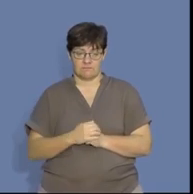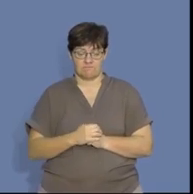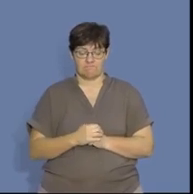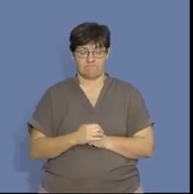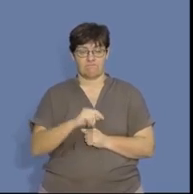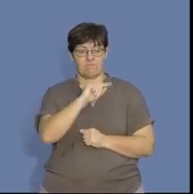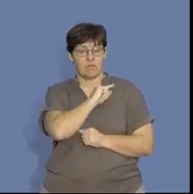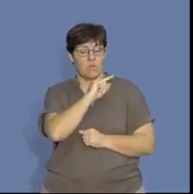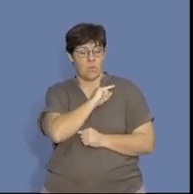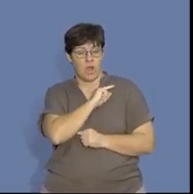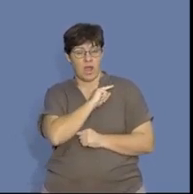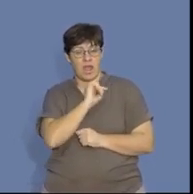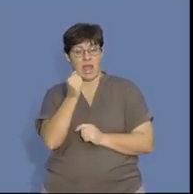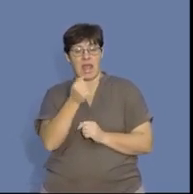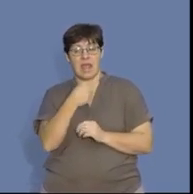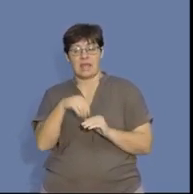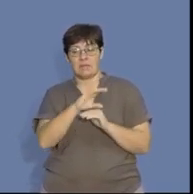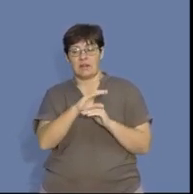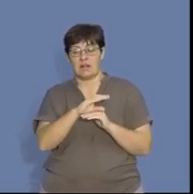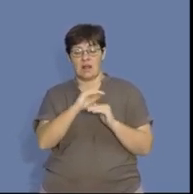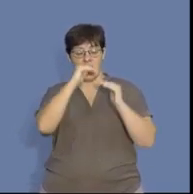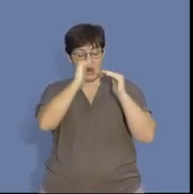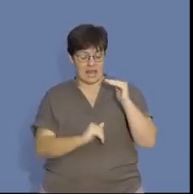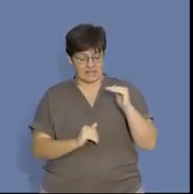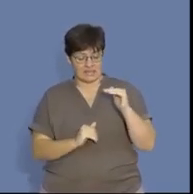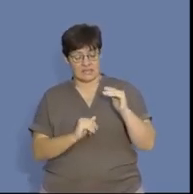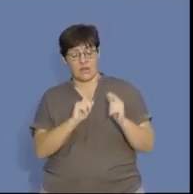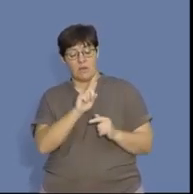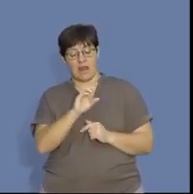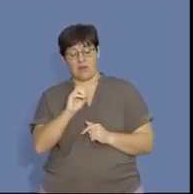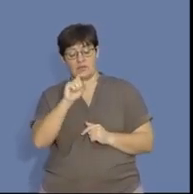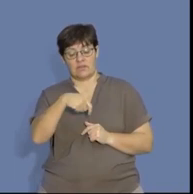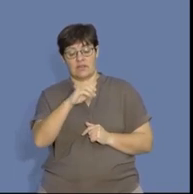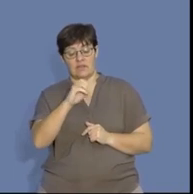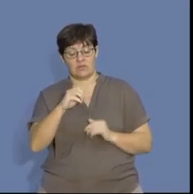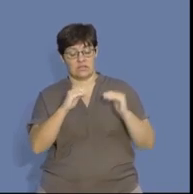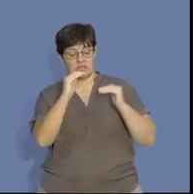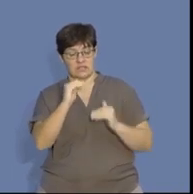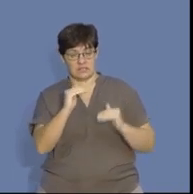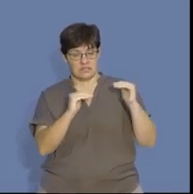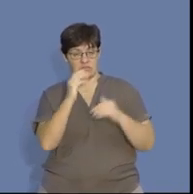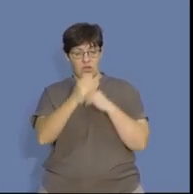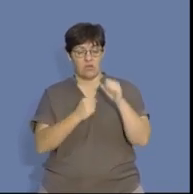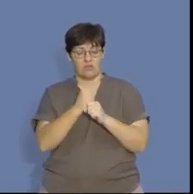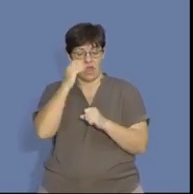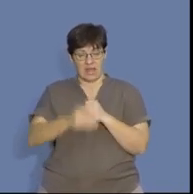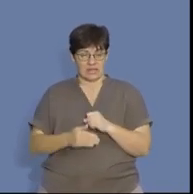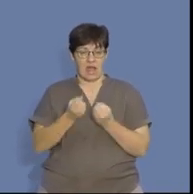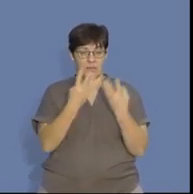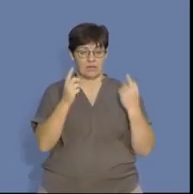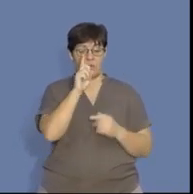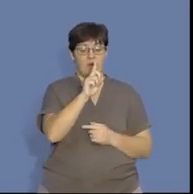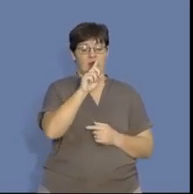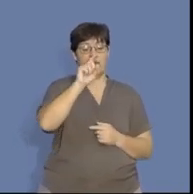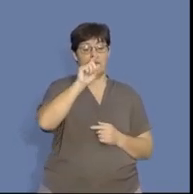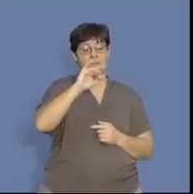1,400,000. And because he decreased his capital by 100,000, his balance at the end of the year